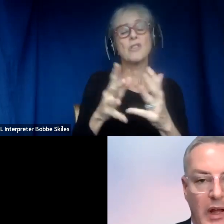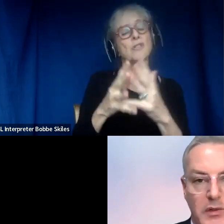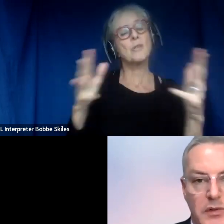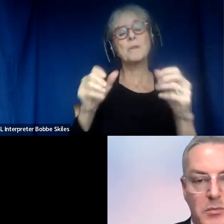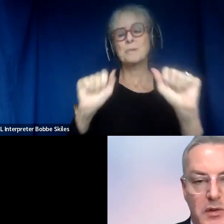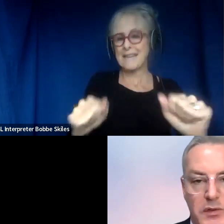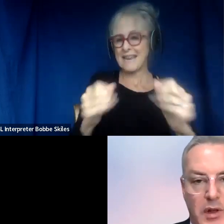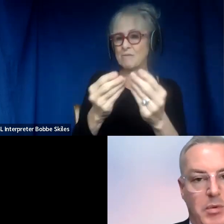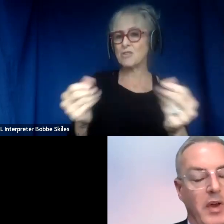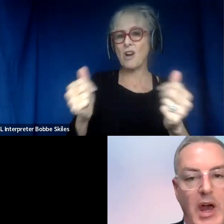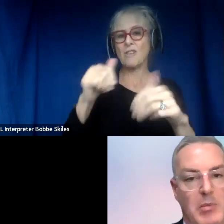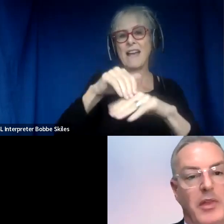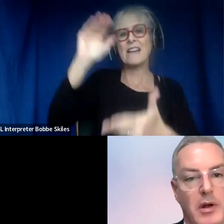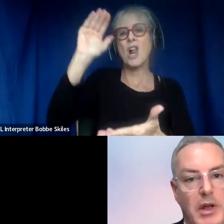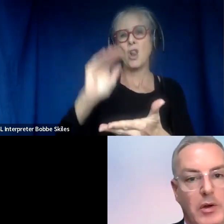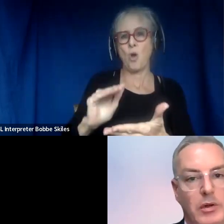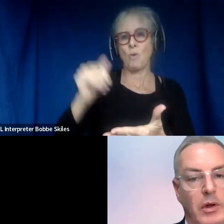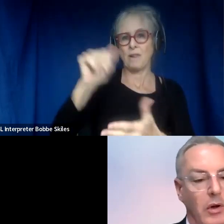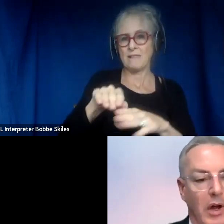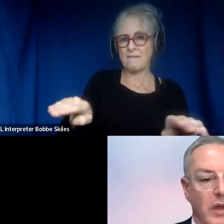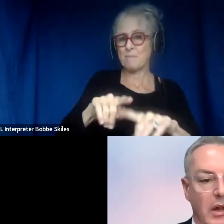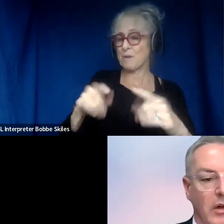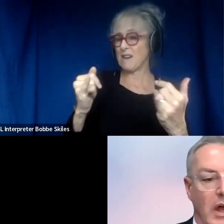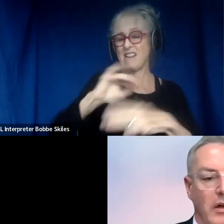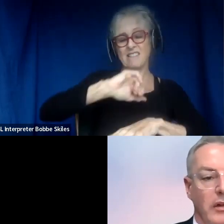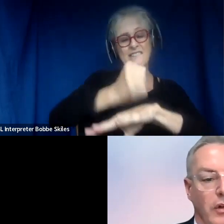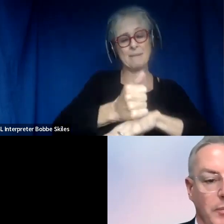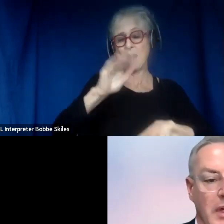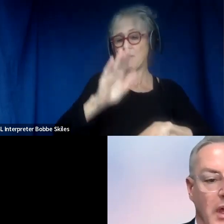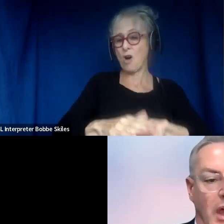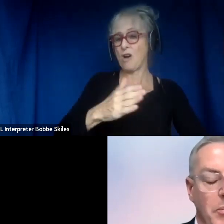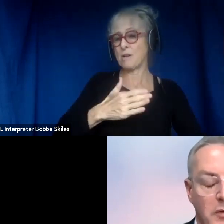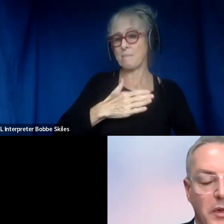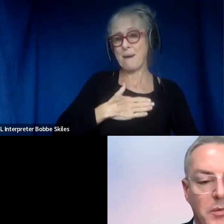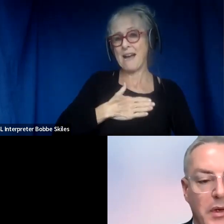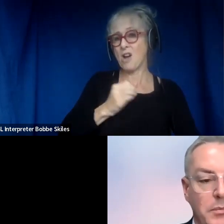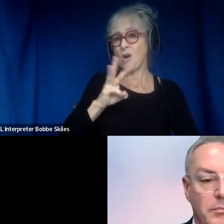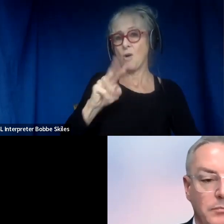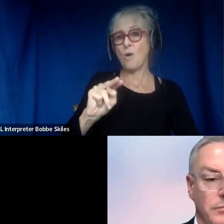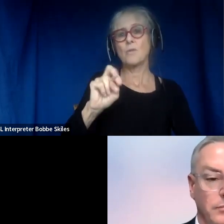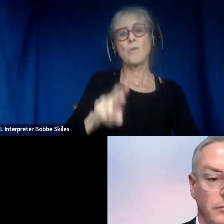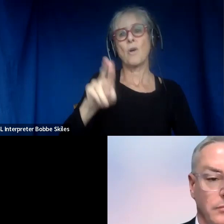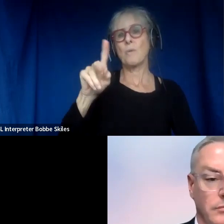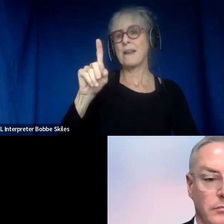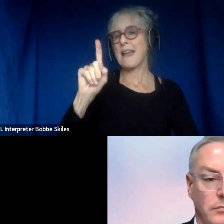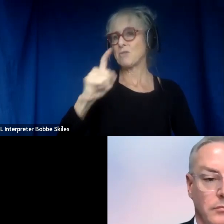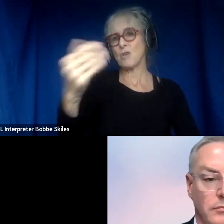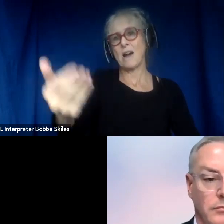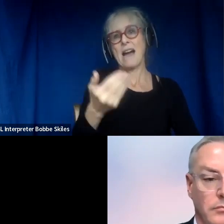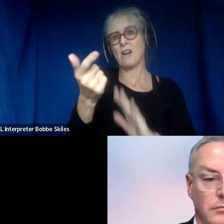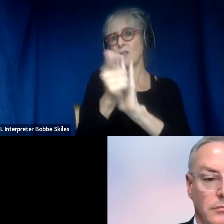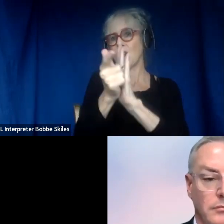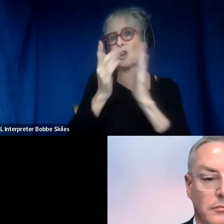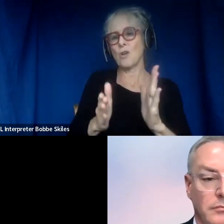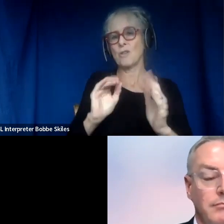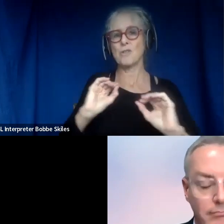levels, but right now the system is either set up of I'm out there on my own, or I've got to go hire an attorney. There's middle space. Which doesn't